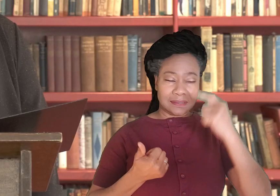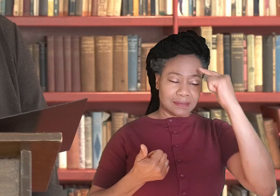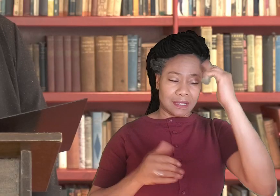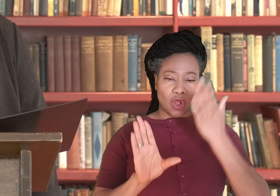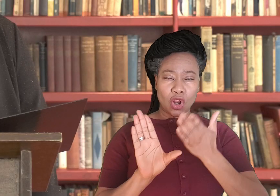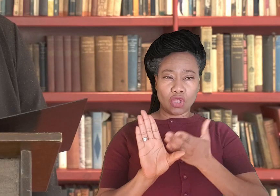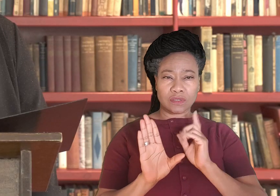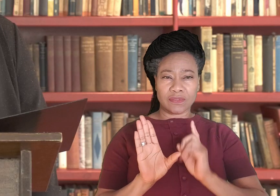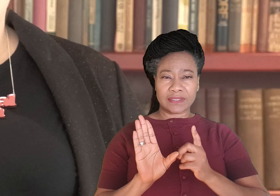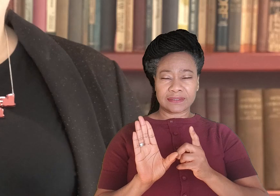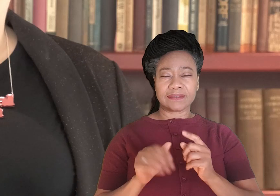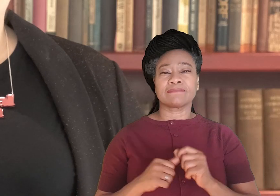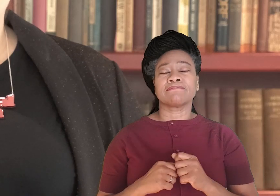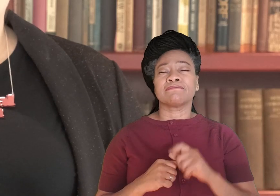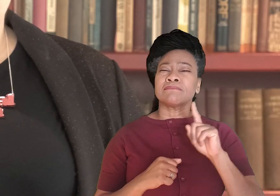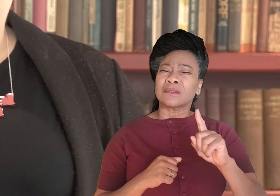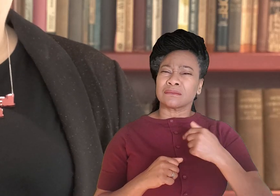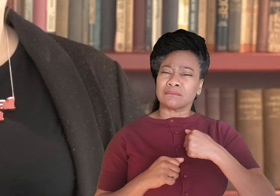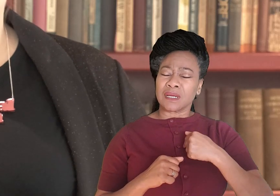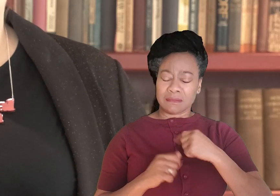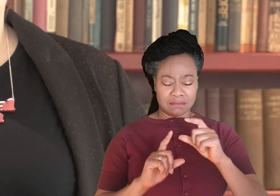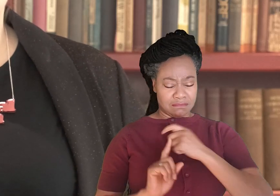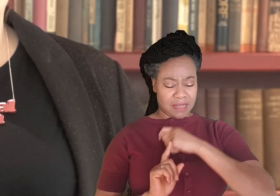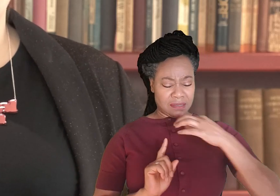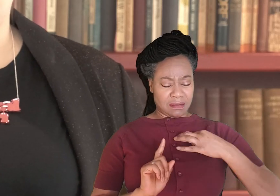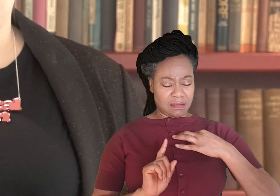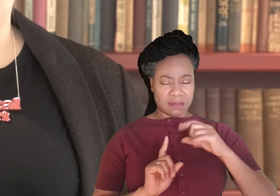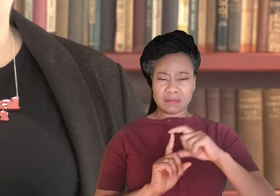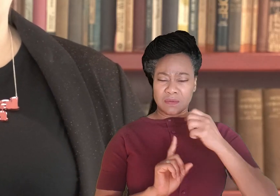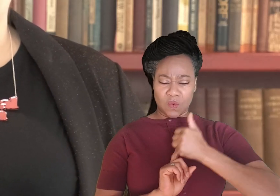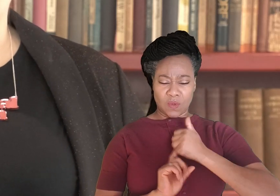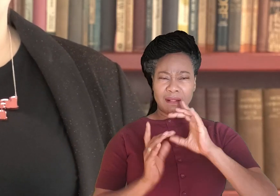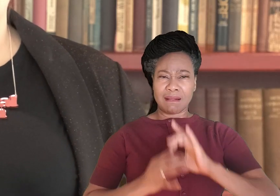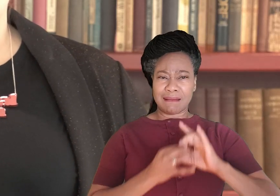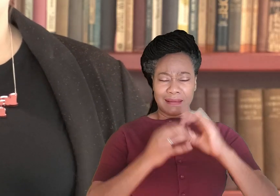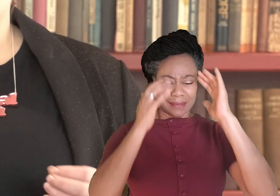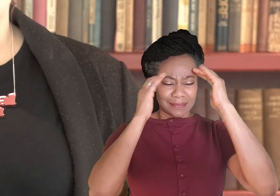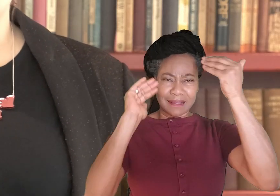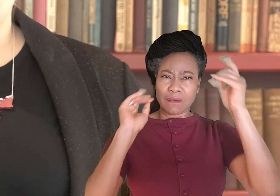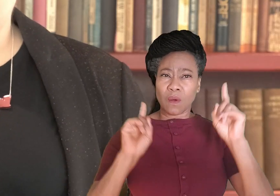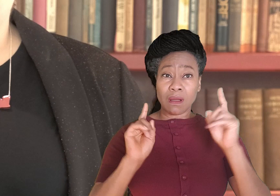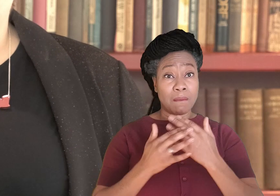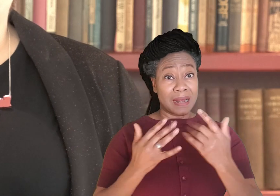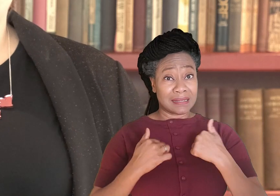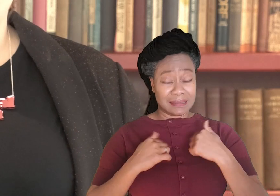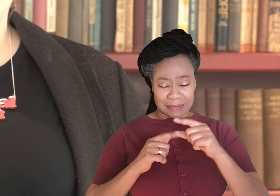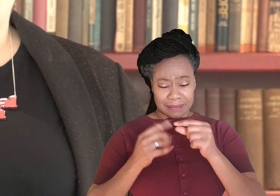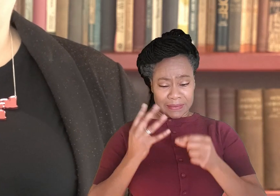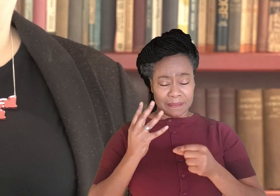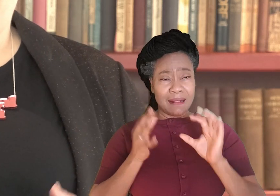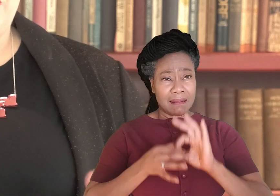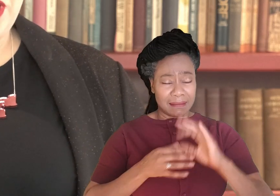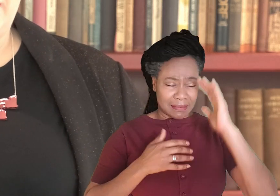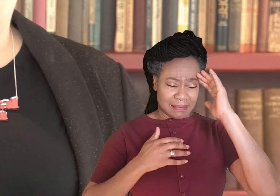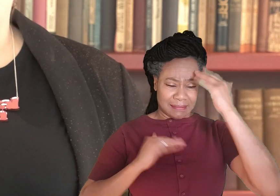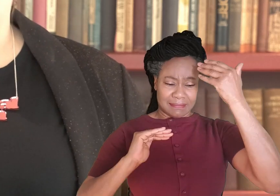diagnosis got to do with hysteria? Well, many of my symptoms are the symptoms of hysteria, but they're also the symptoms of several